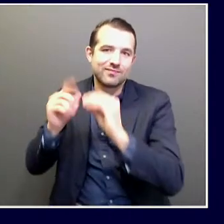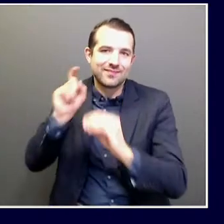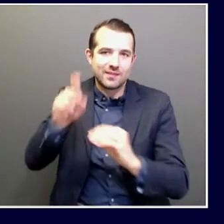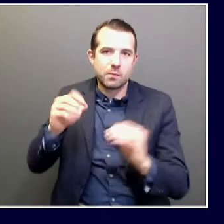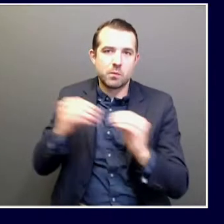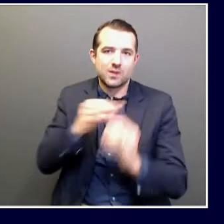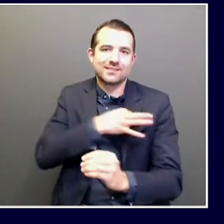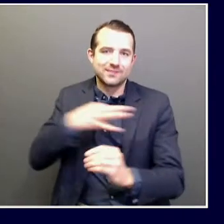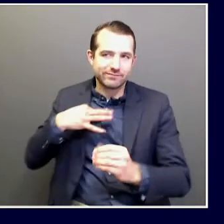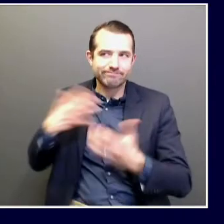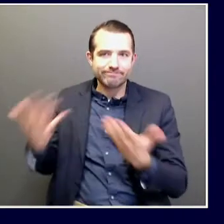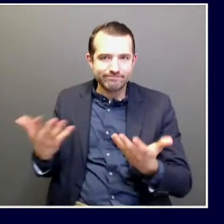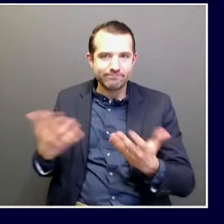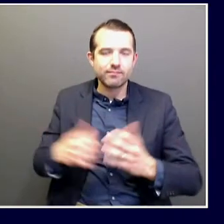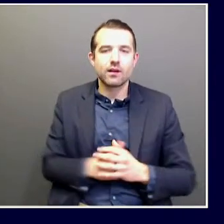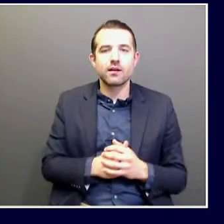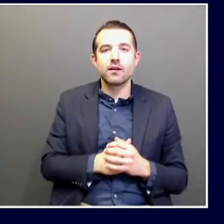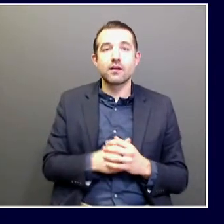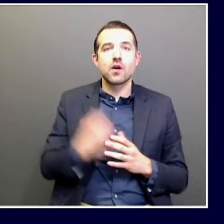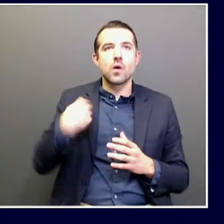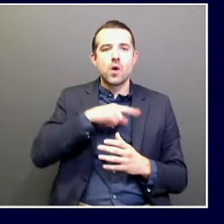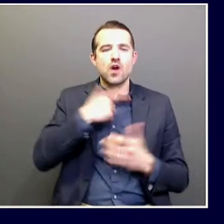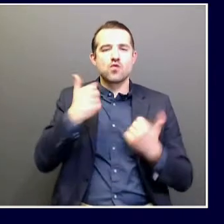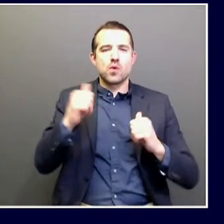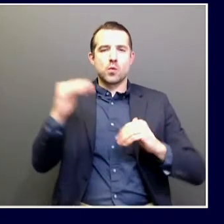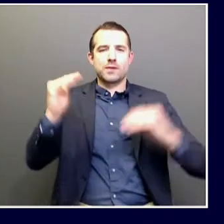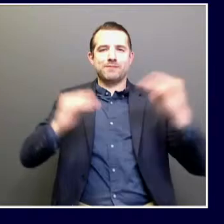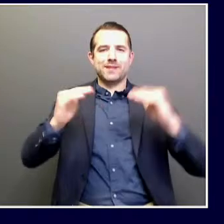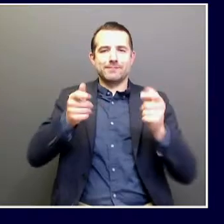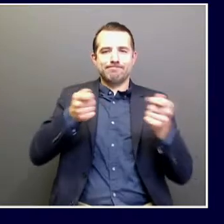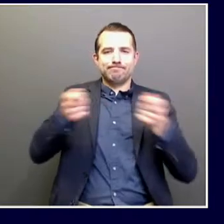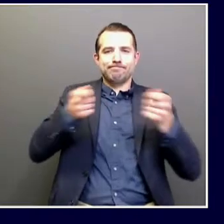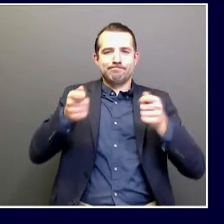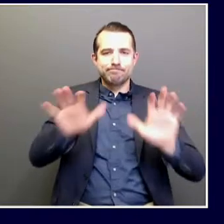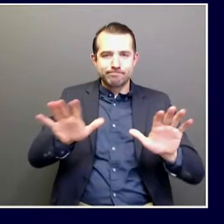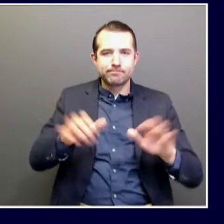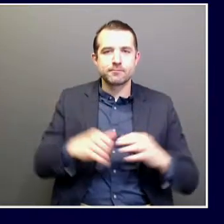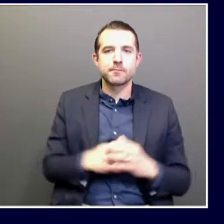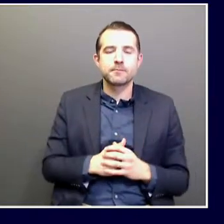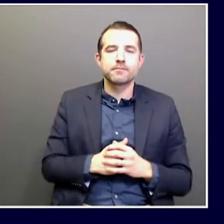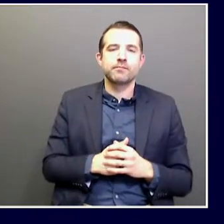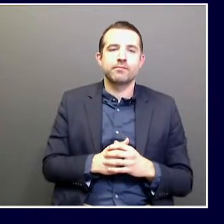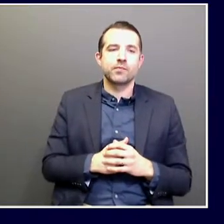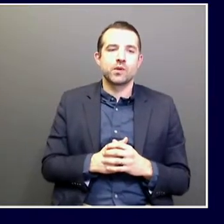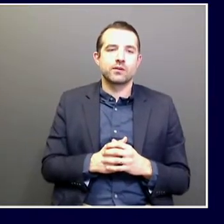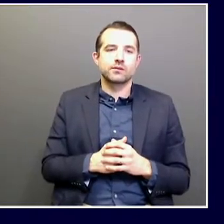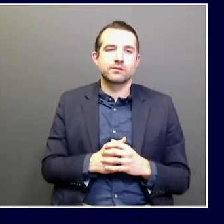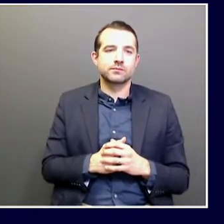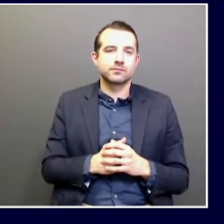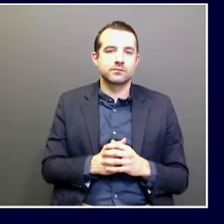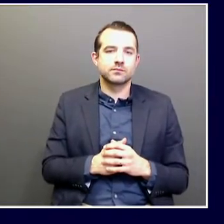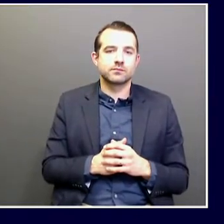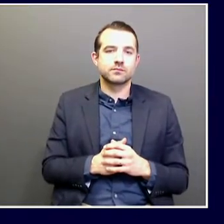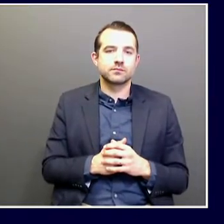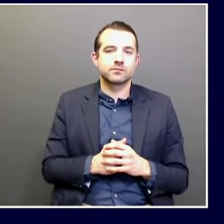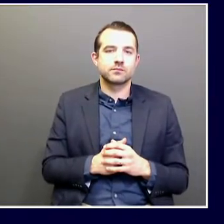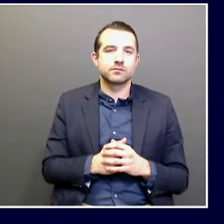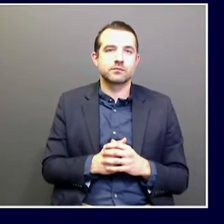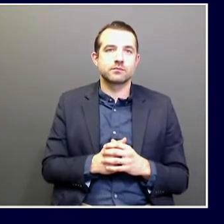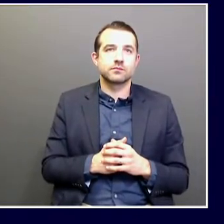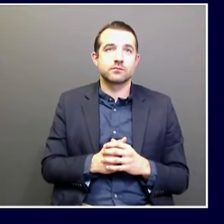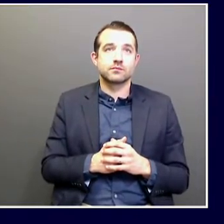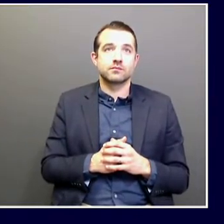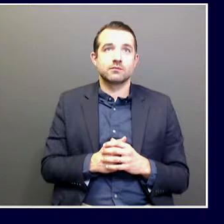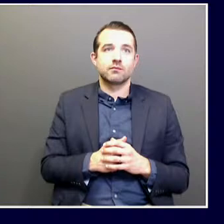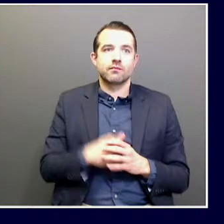individual basis, when multiplied across the population, given its greater contagiousness, that's really what might drive